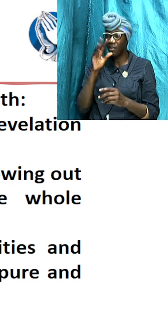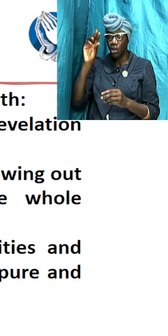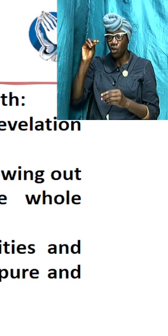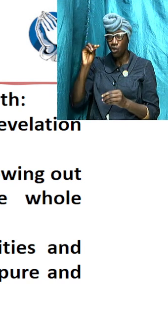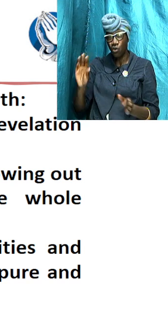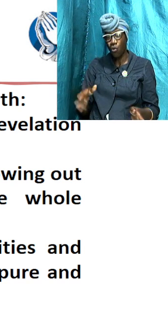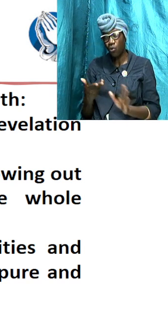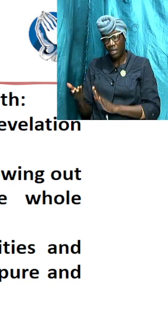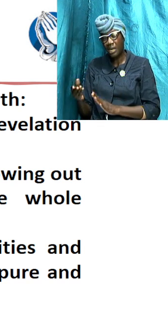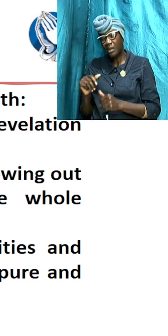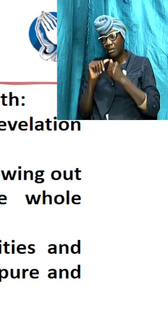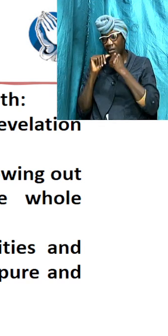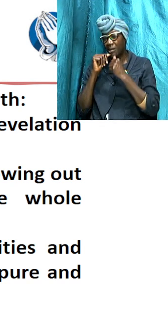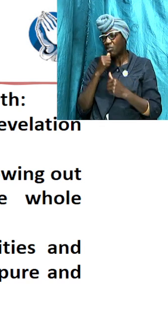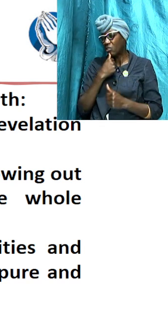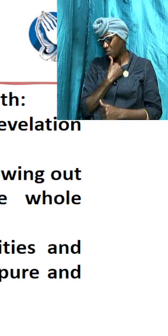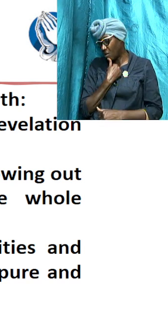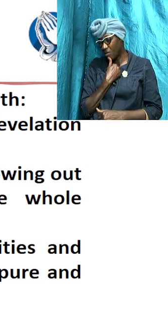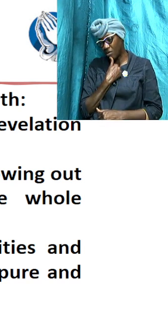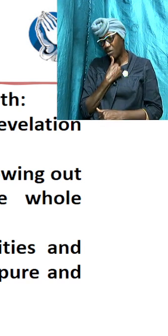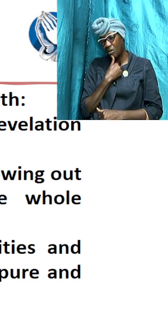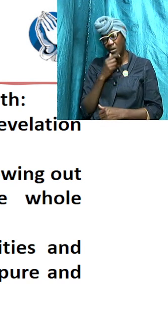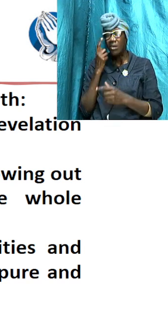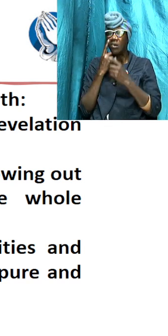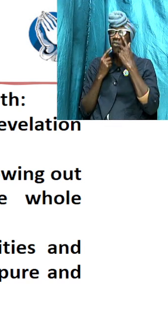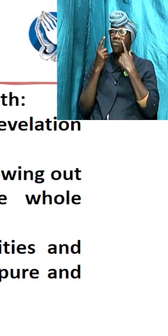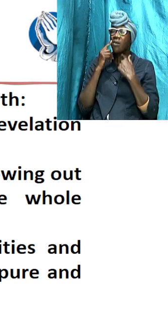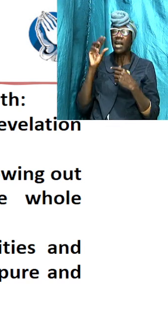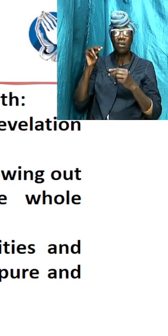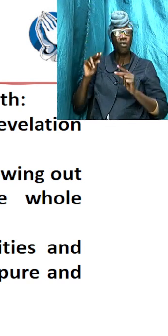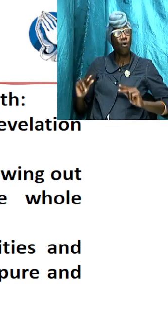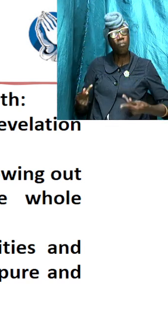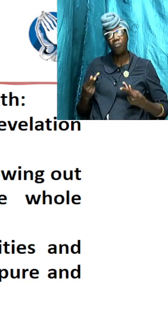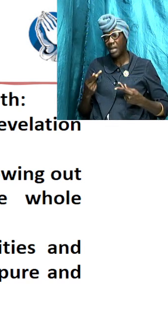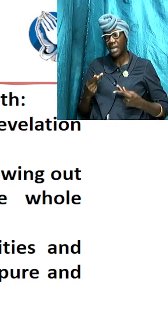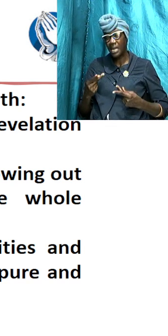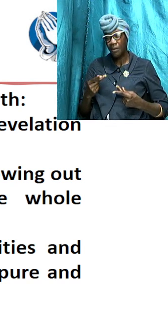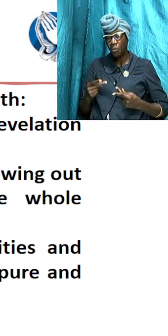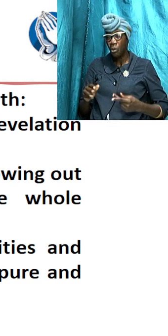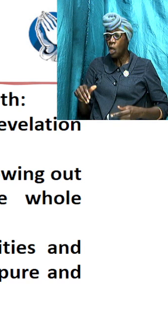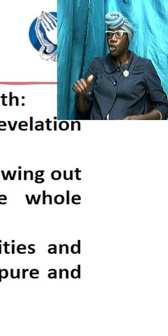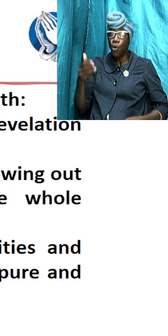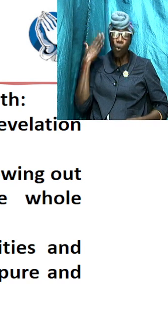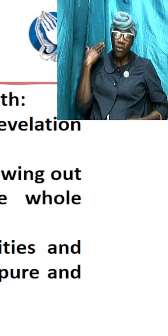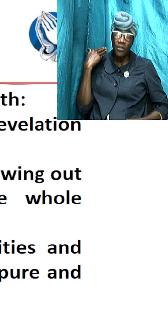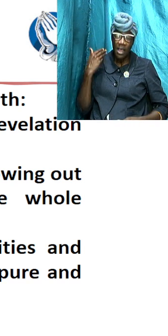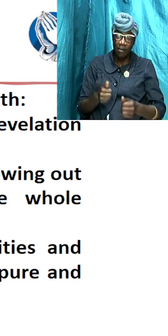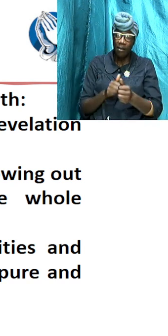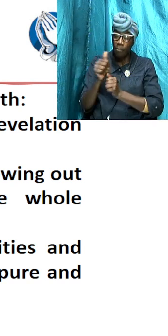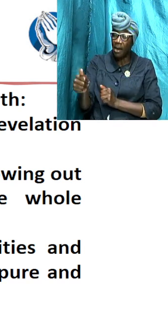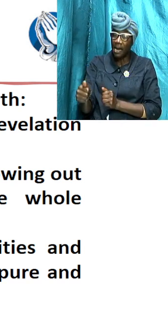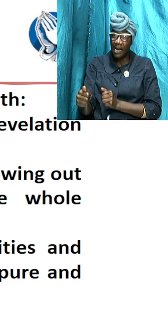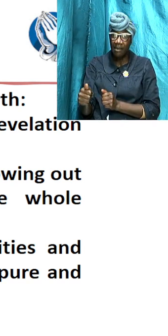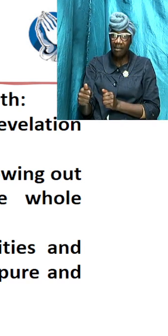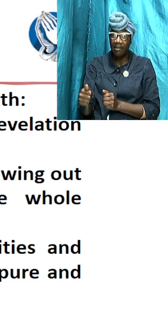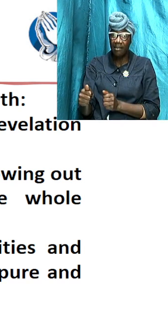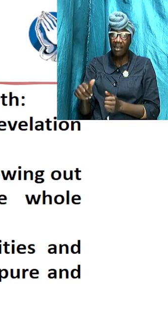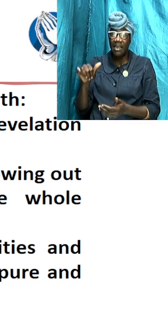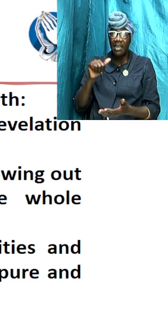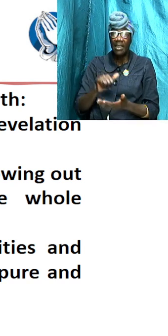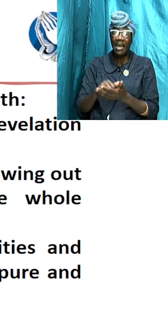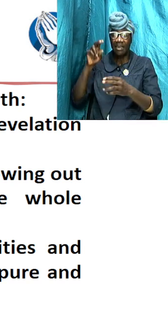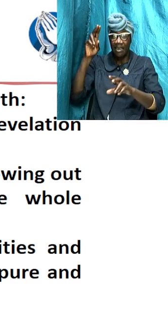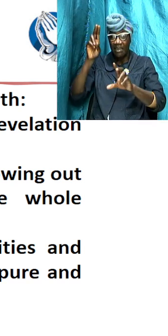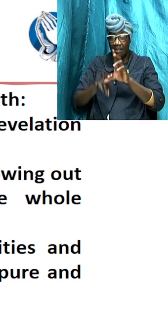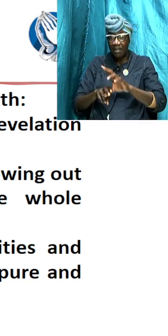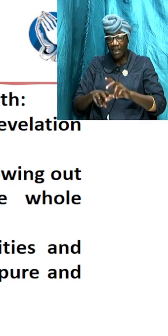sorrow, nor crying, neither shall there be any more pain, for the former things are passed away. Amen. And he that sat upon the